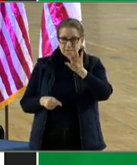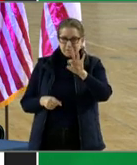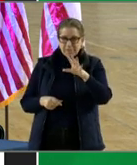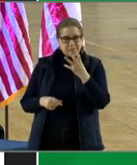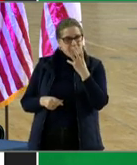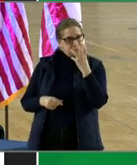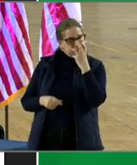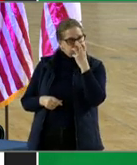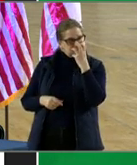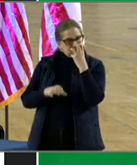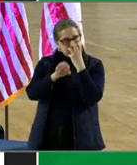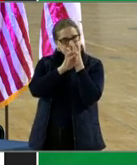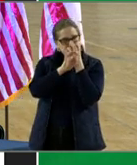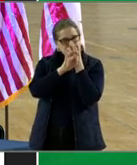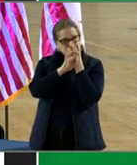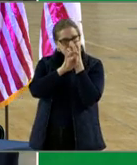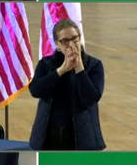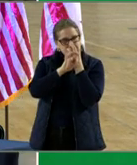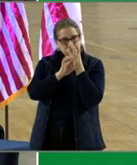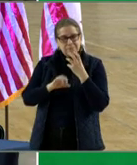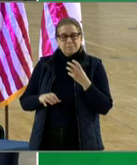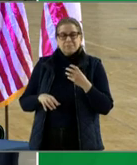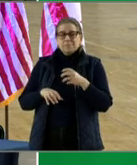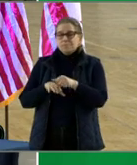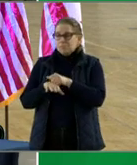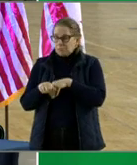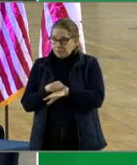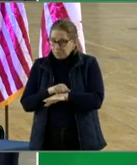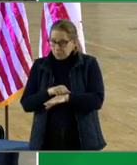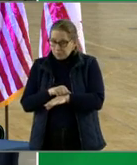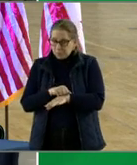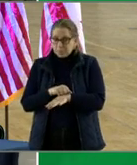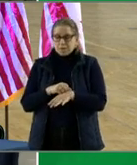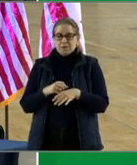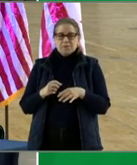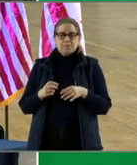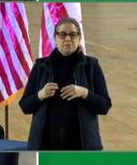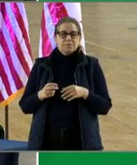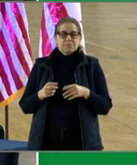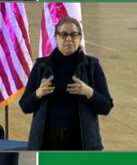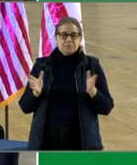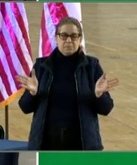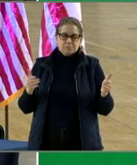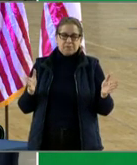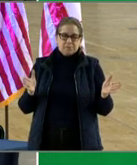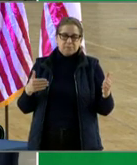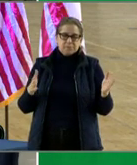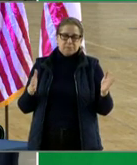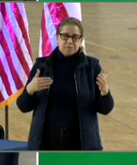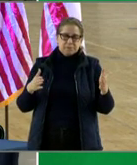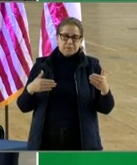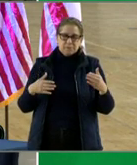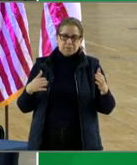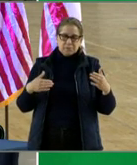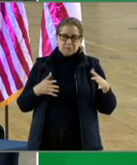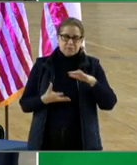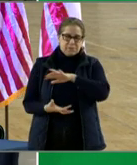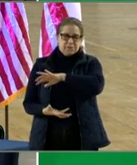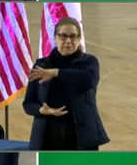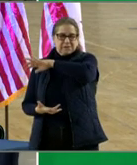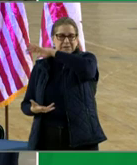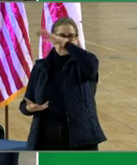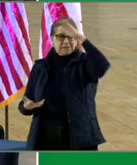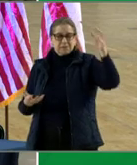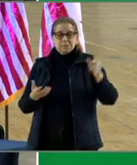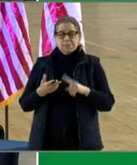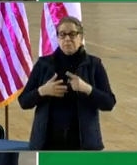procuring those. Gloves as well, looking for large shipments of those coming in. And ventilators. We're also looking at how we